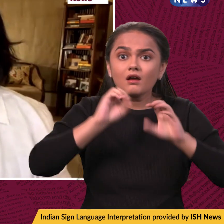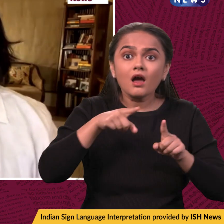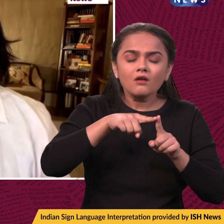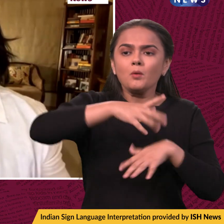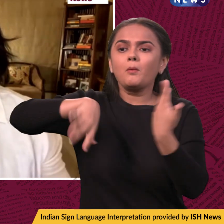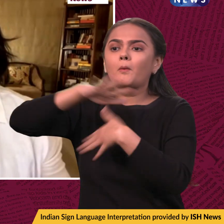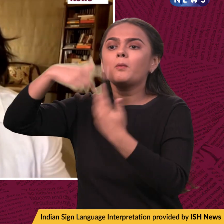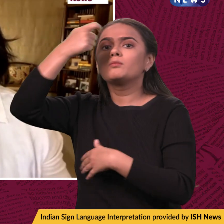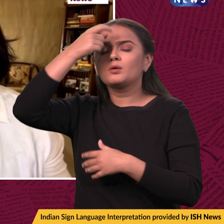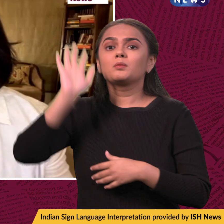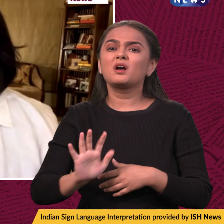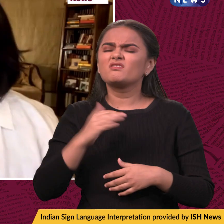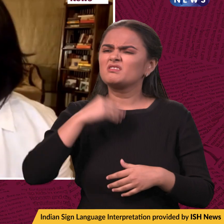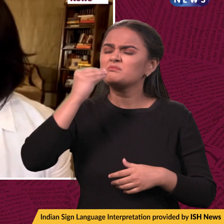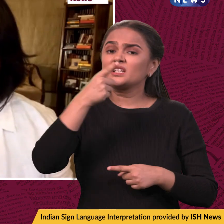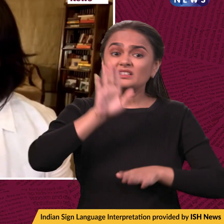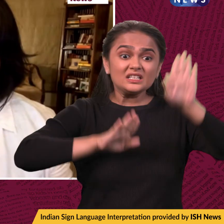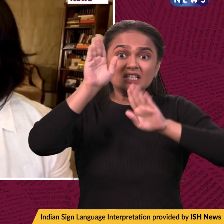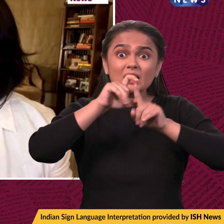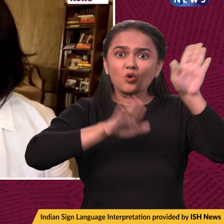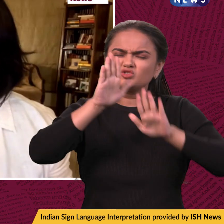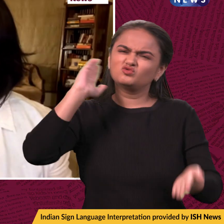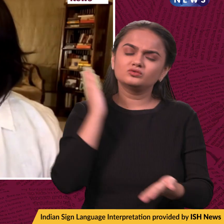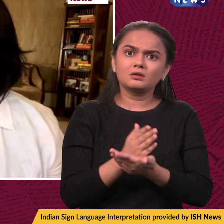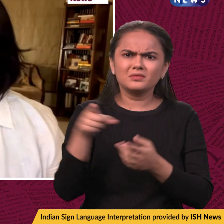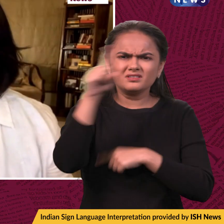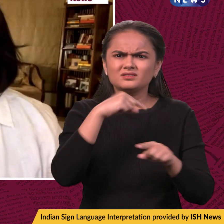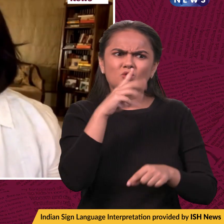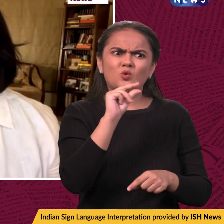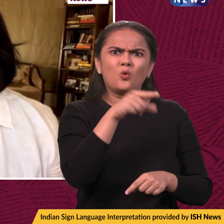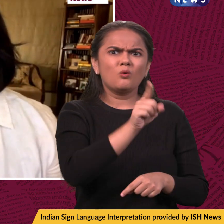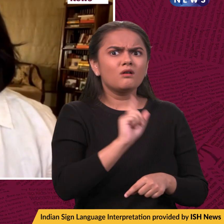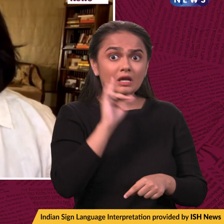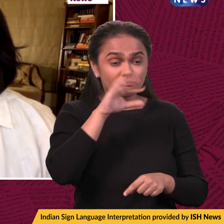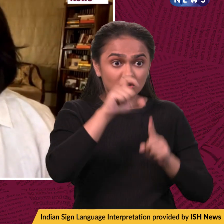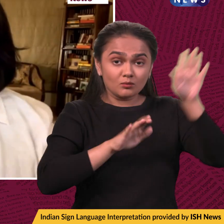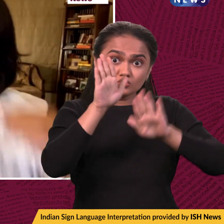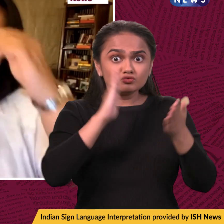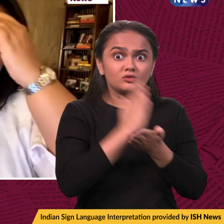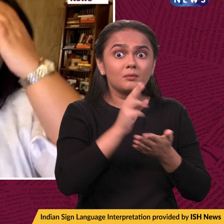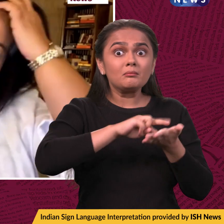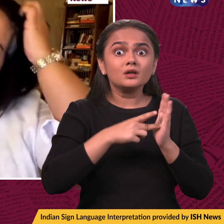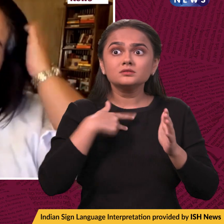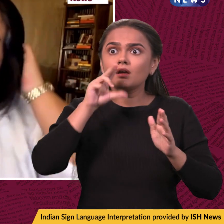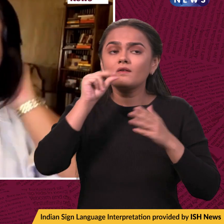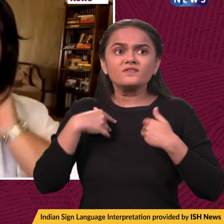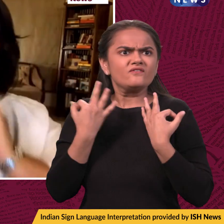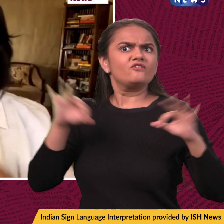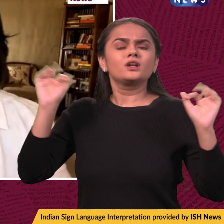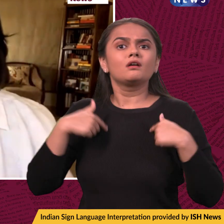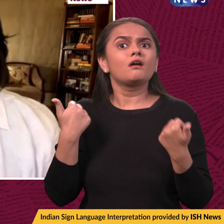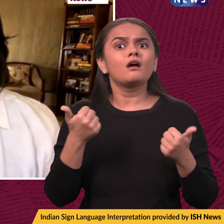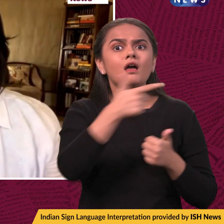and disinformation online. But critics say that these proposed changes will tighten restrictions on free speech and